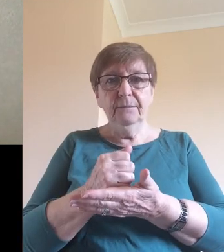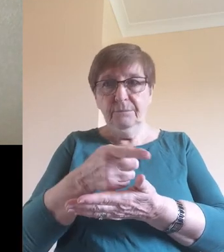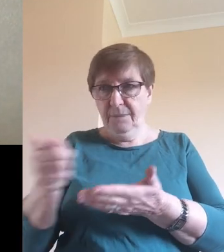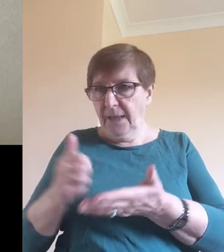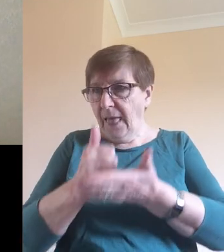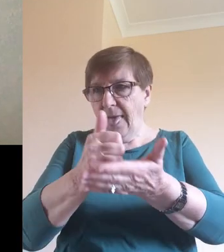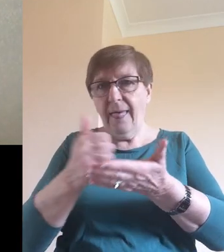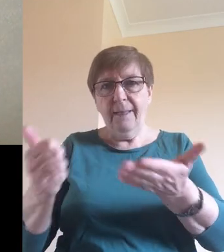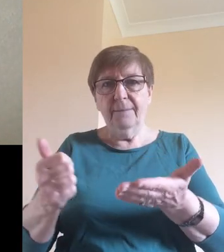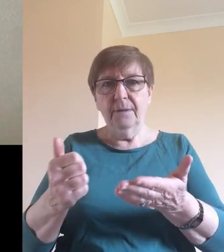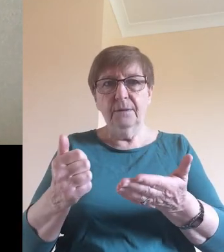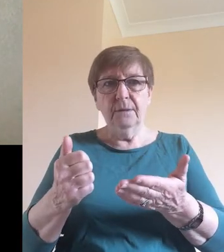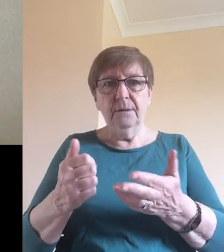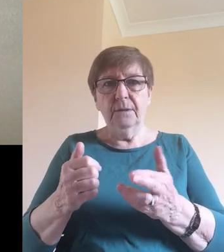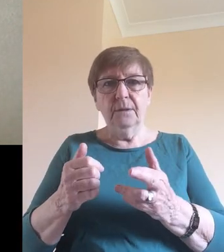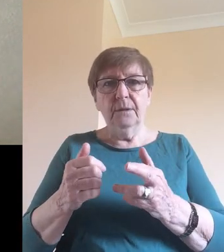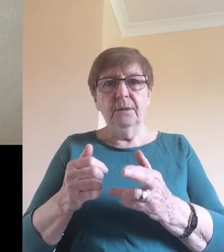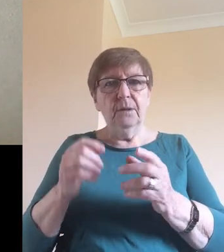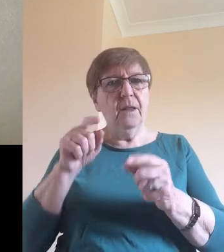What were these words from earlier?